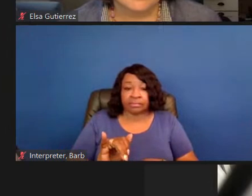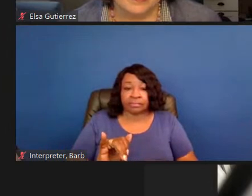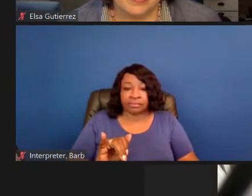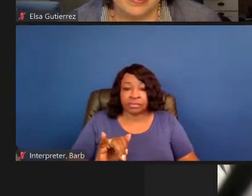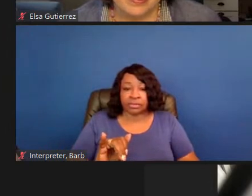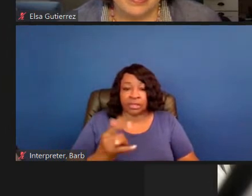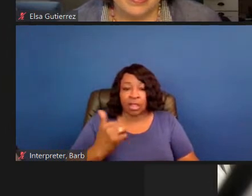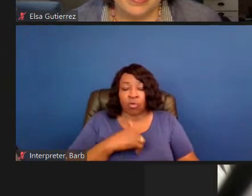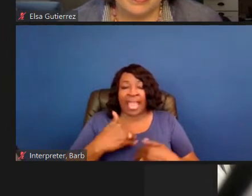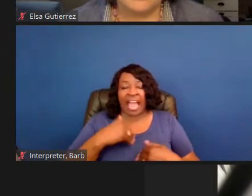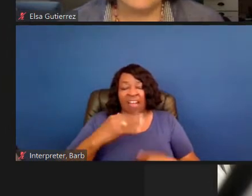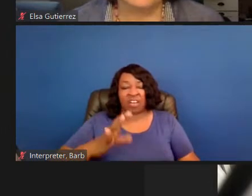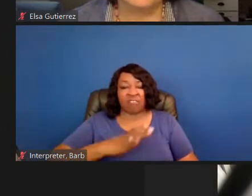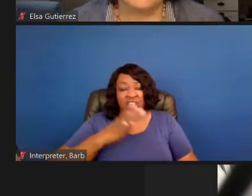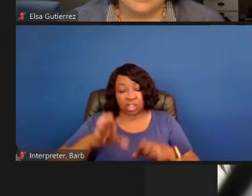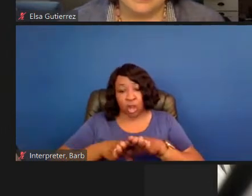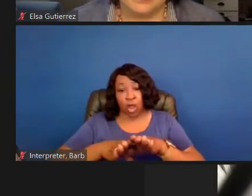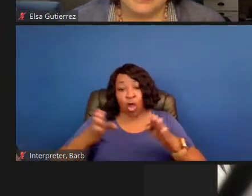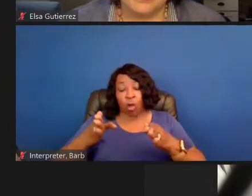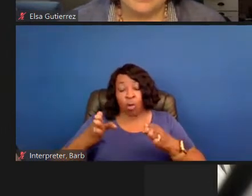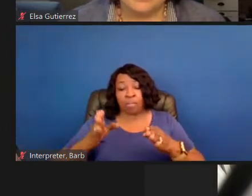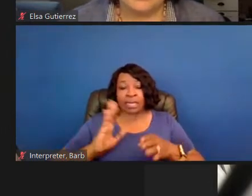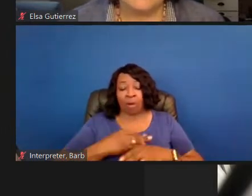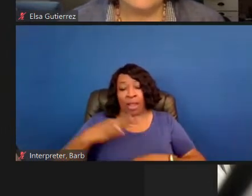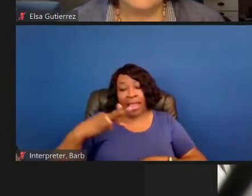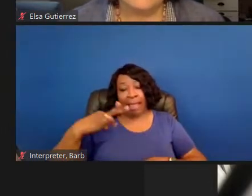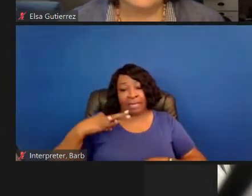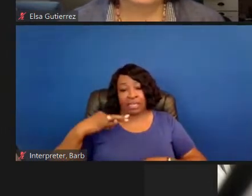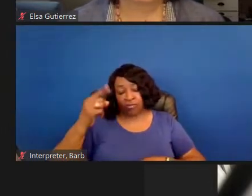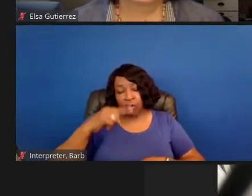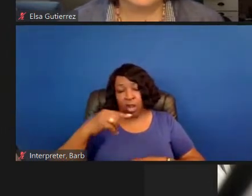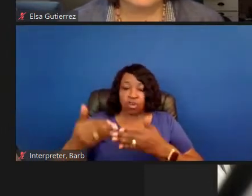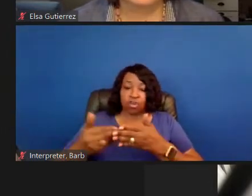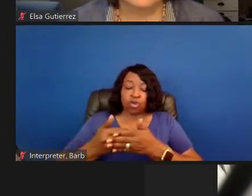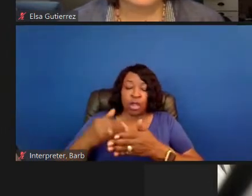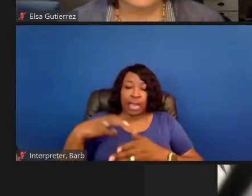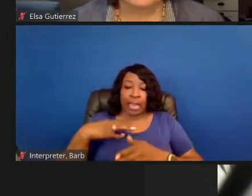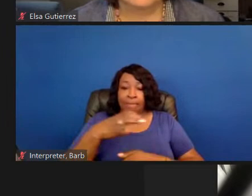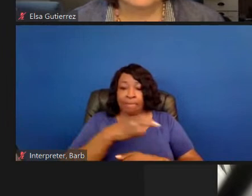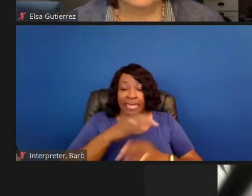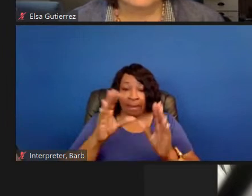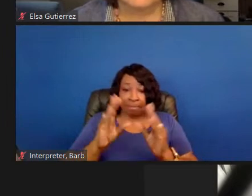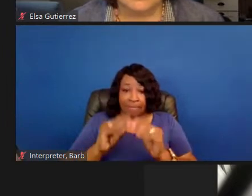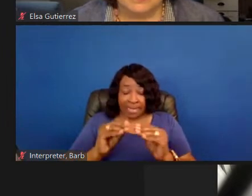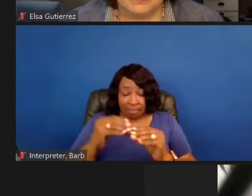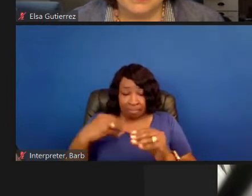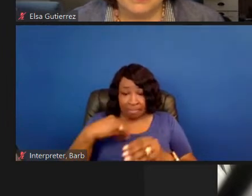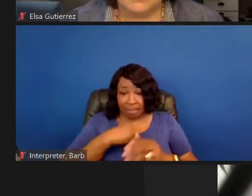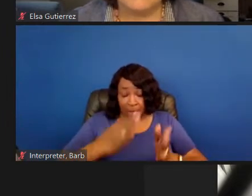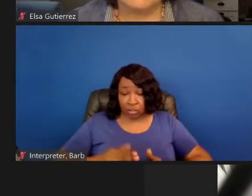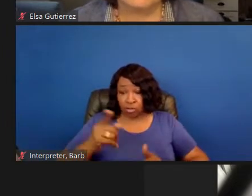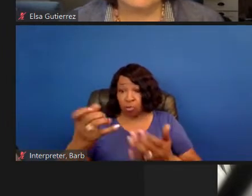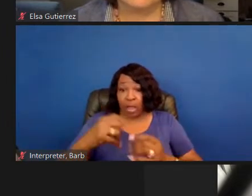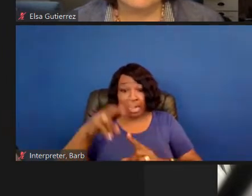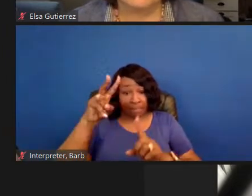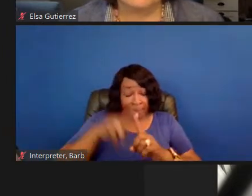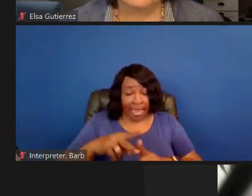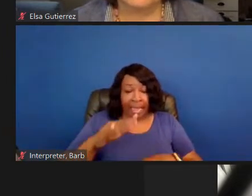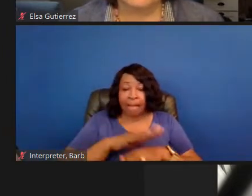we have officially opened our applications for new committee members. So if you wish to apply, please send me an